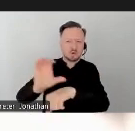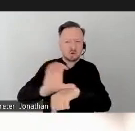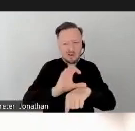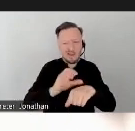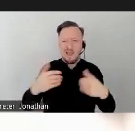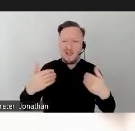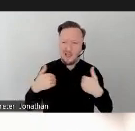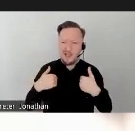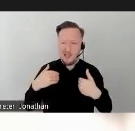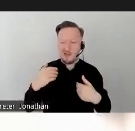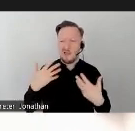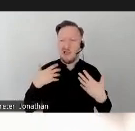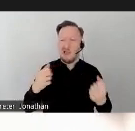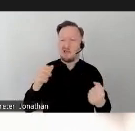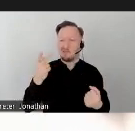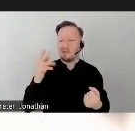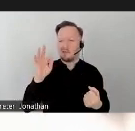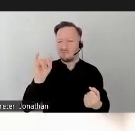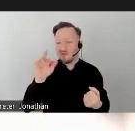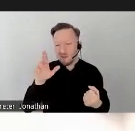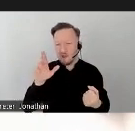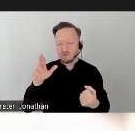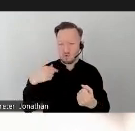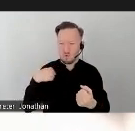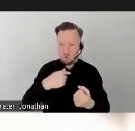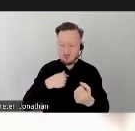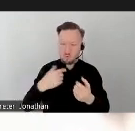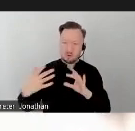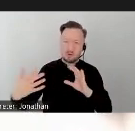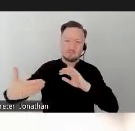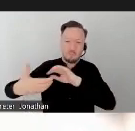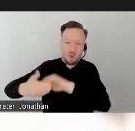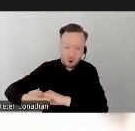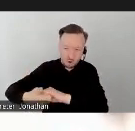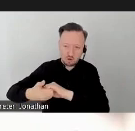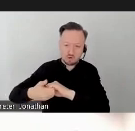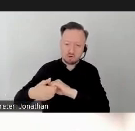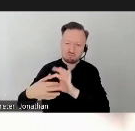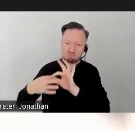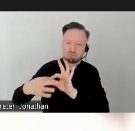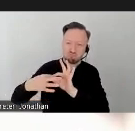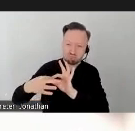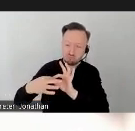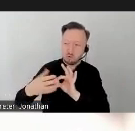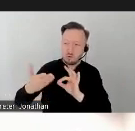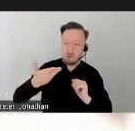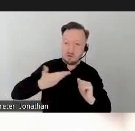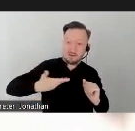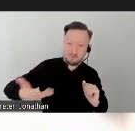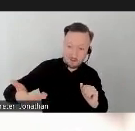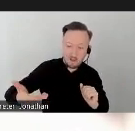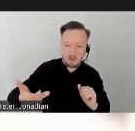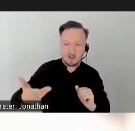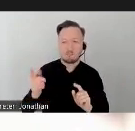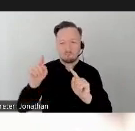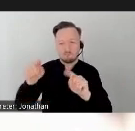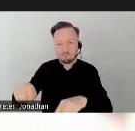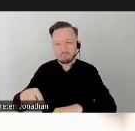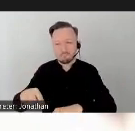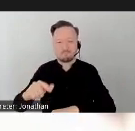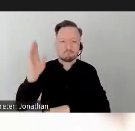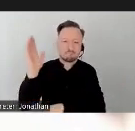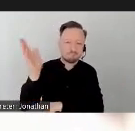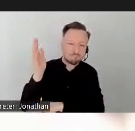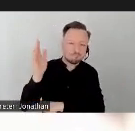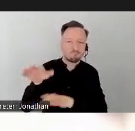we are building partnerships with them, relationships with them, so that we are invited to attend and to give